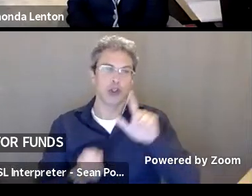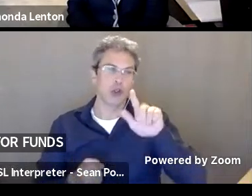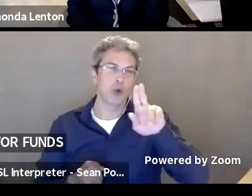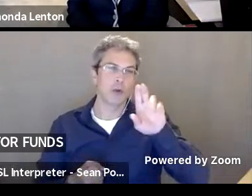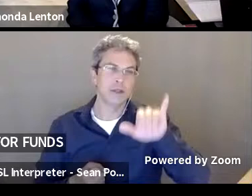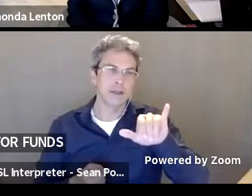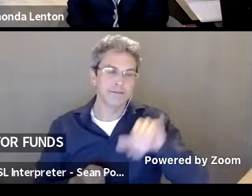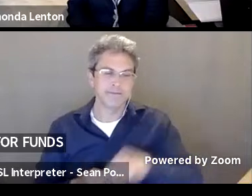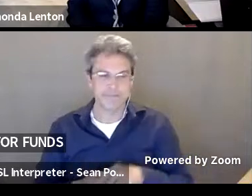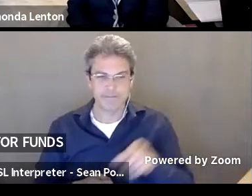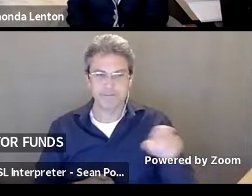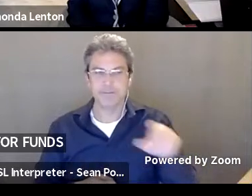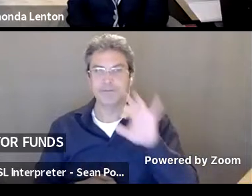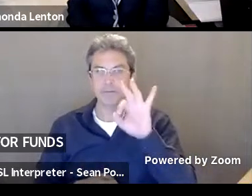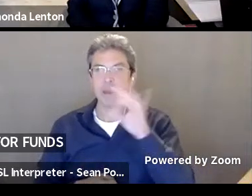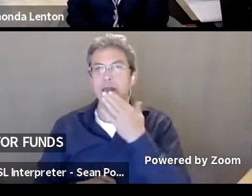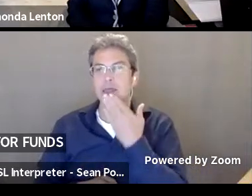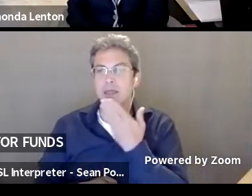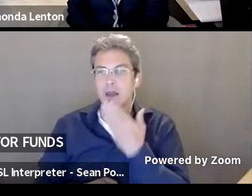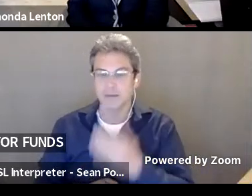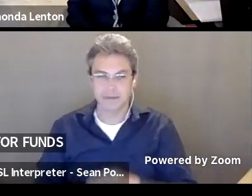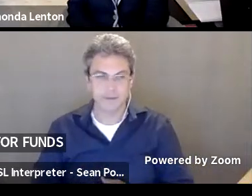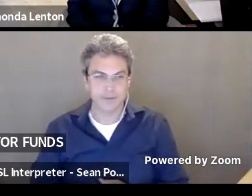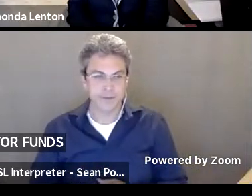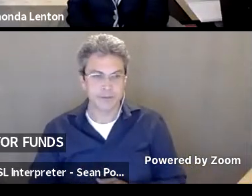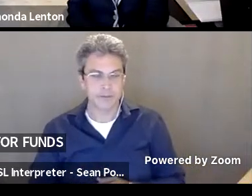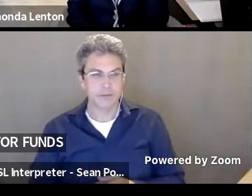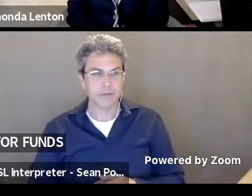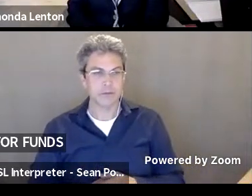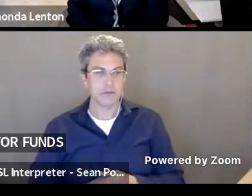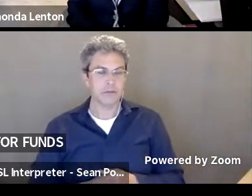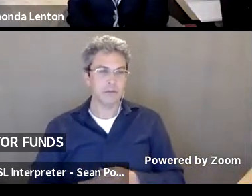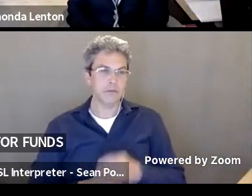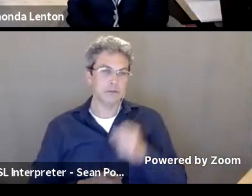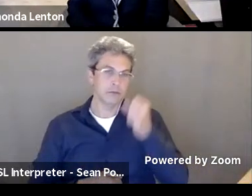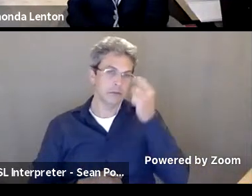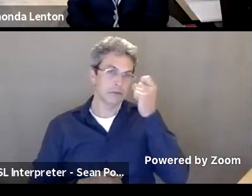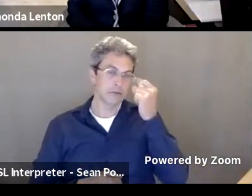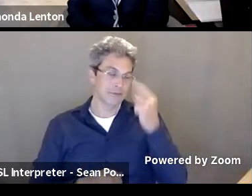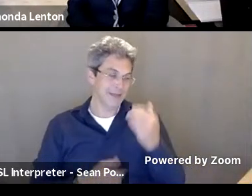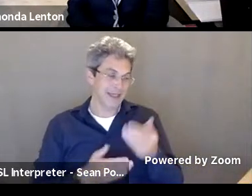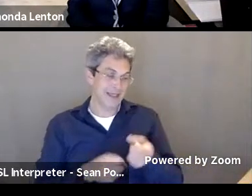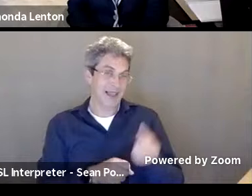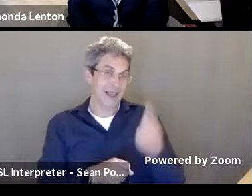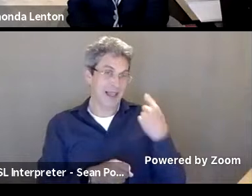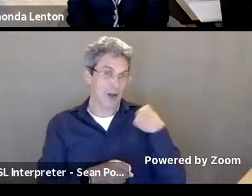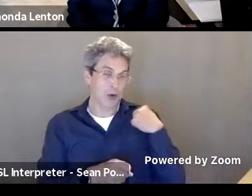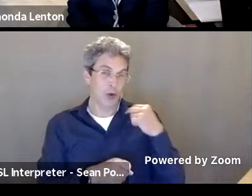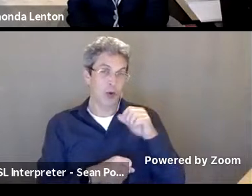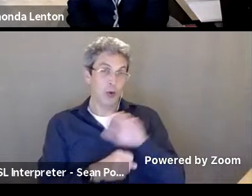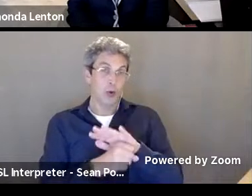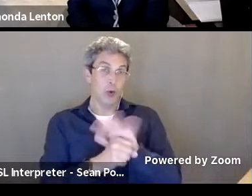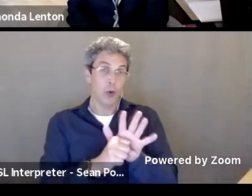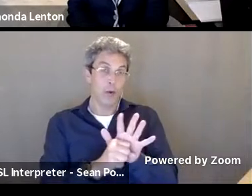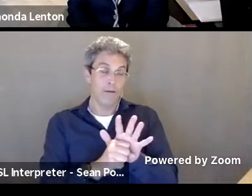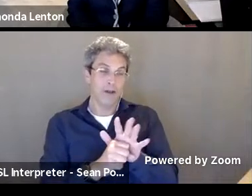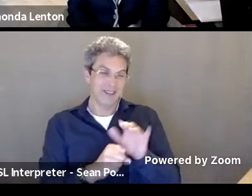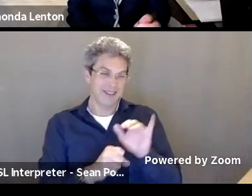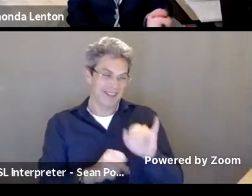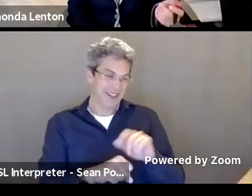Thank you, Jeff. So just ahead of COVID last year, we dispersed about $3.6